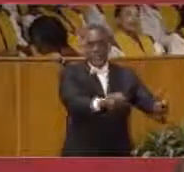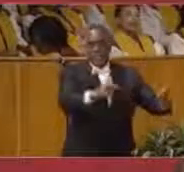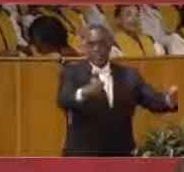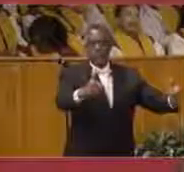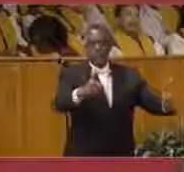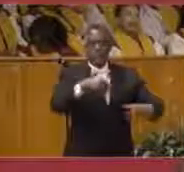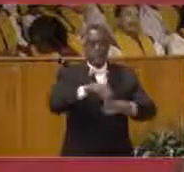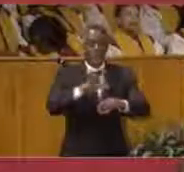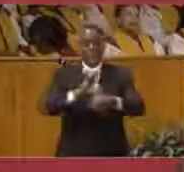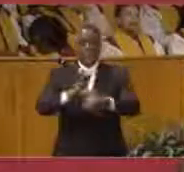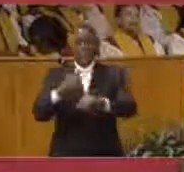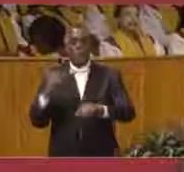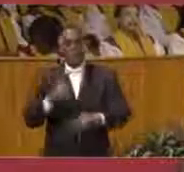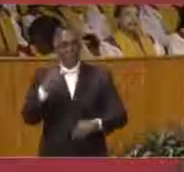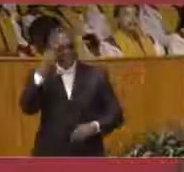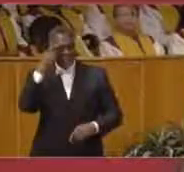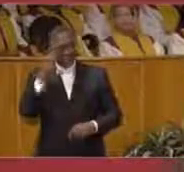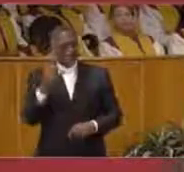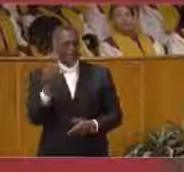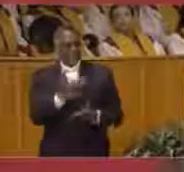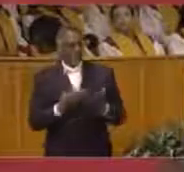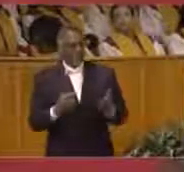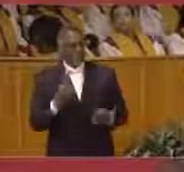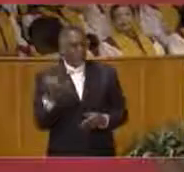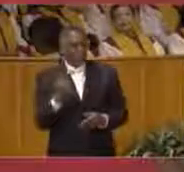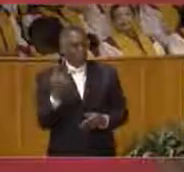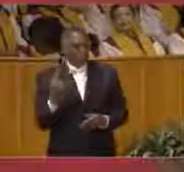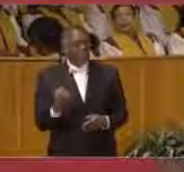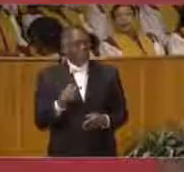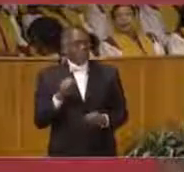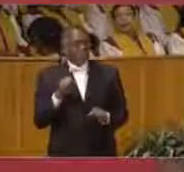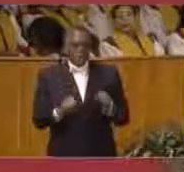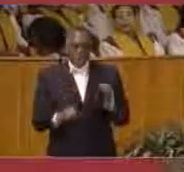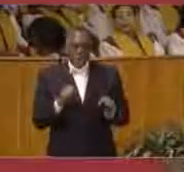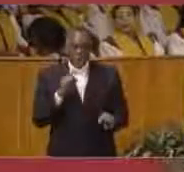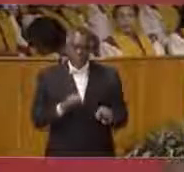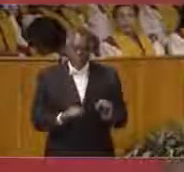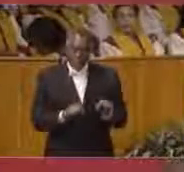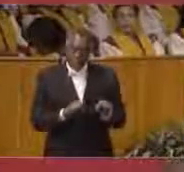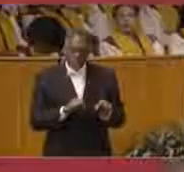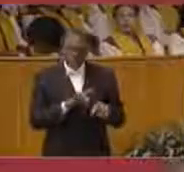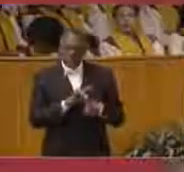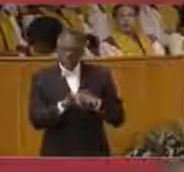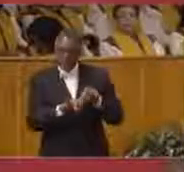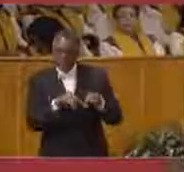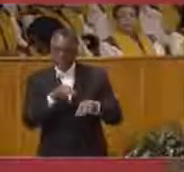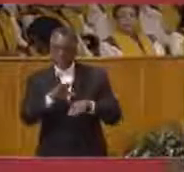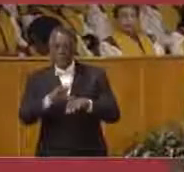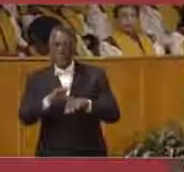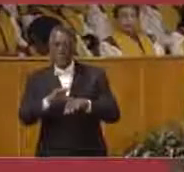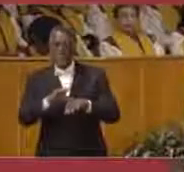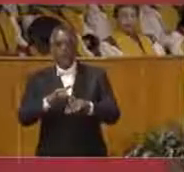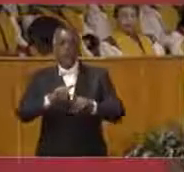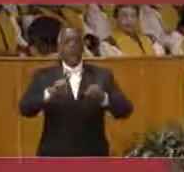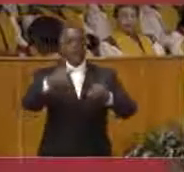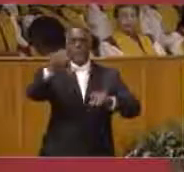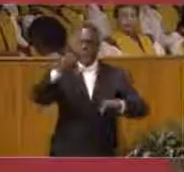In the church, we think something's always suspect. But God blesses us in ways that don't make